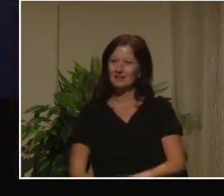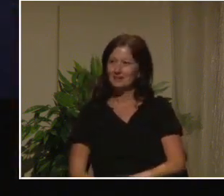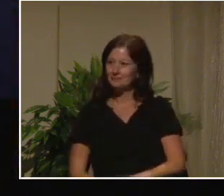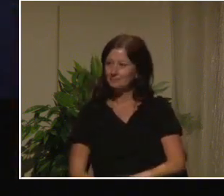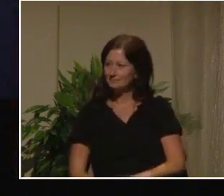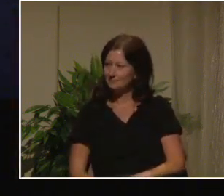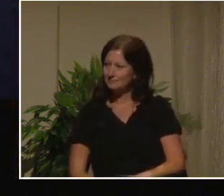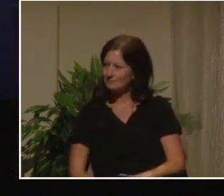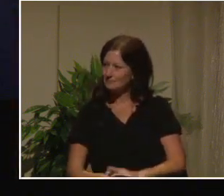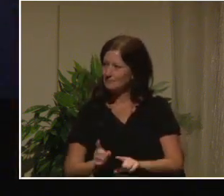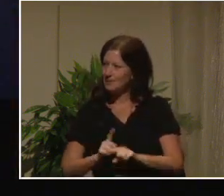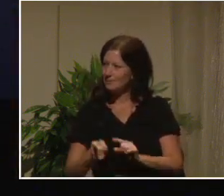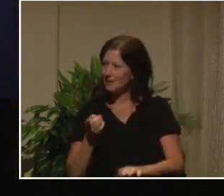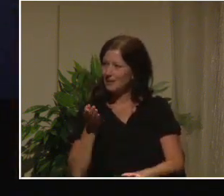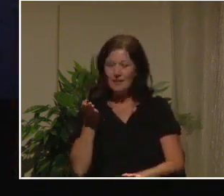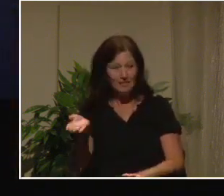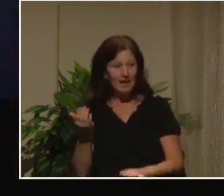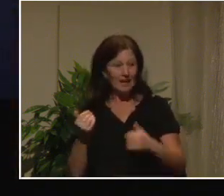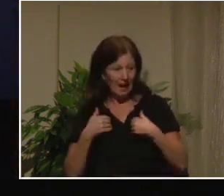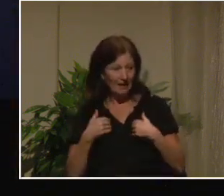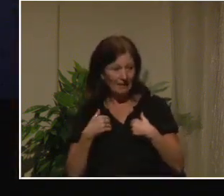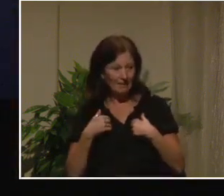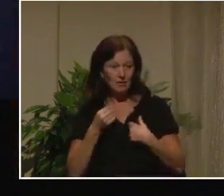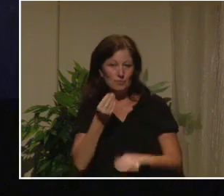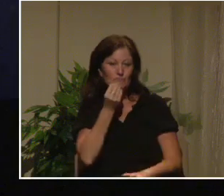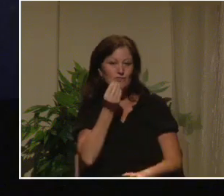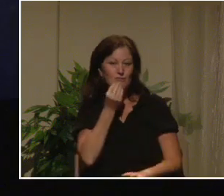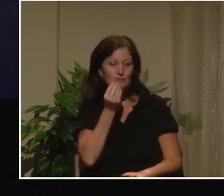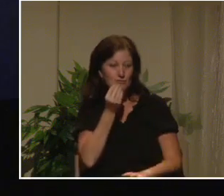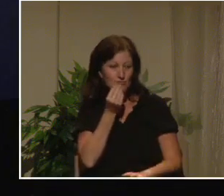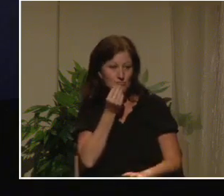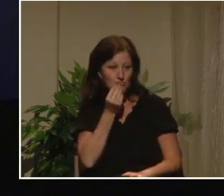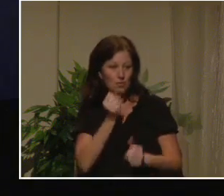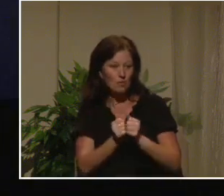and didn't have me in it, that would be their ideal universe, really.